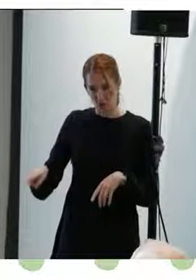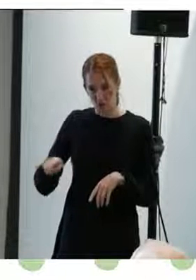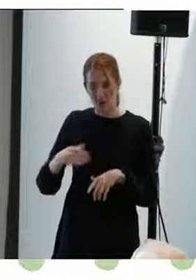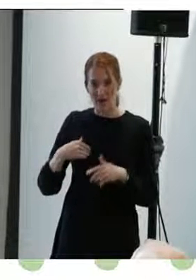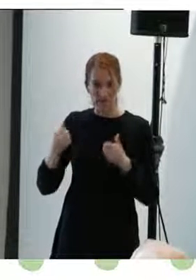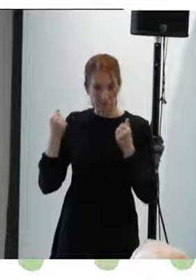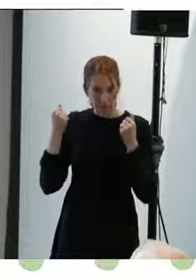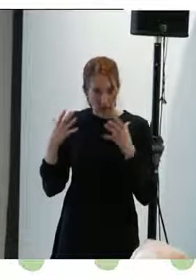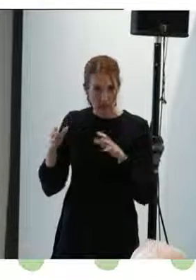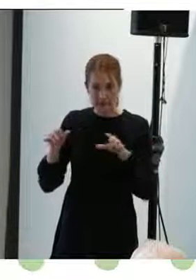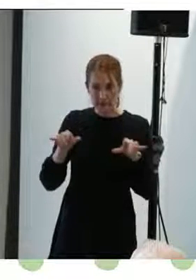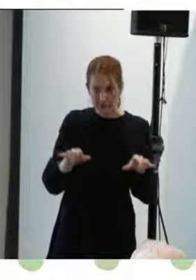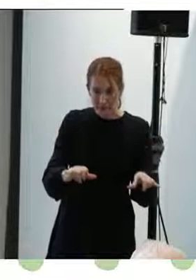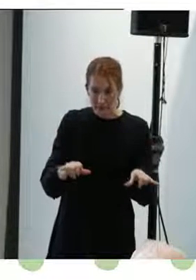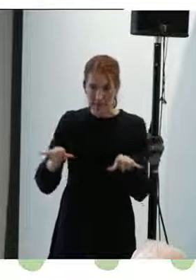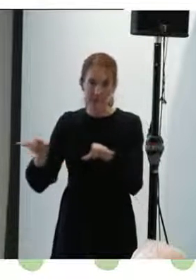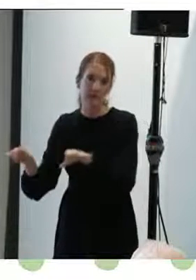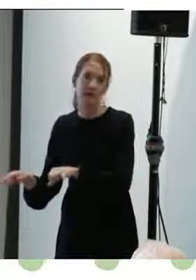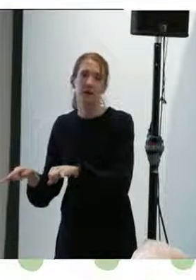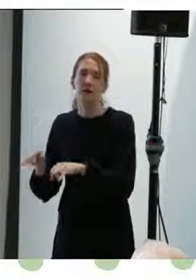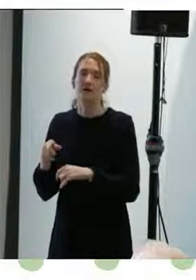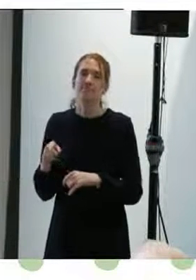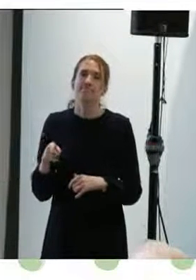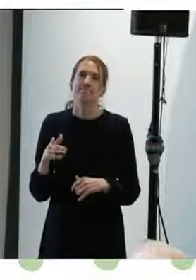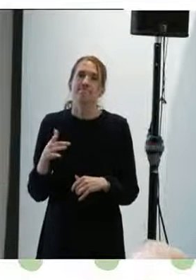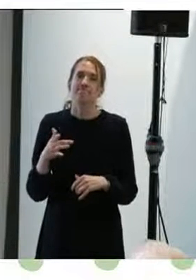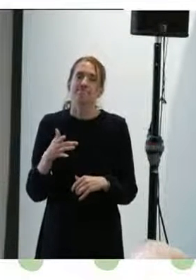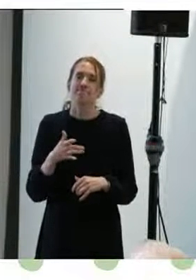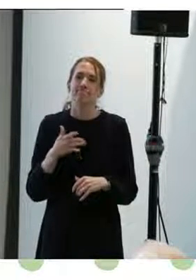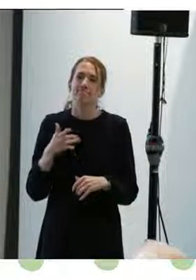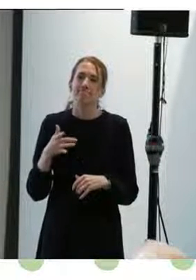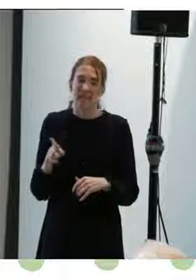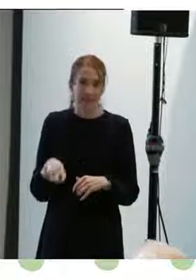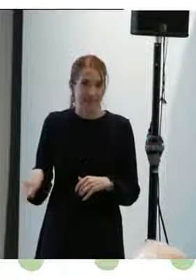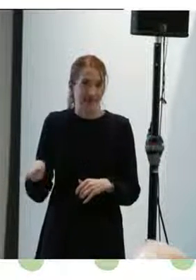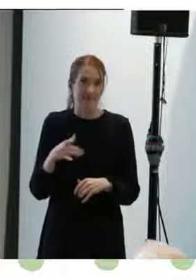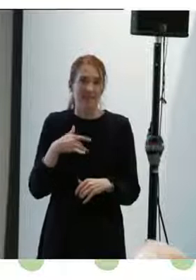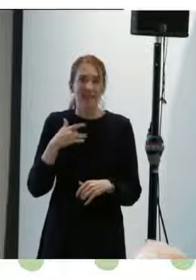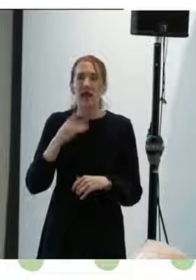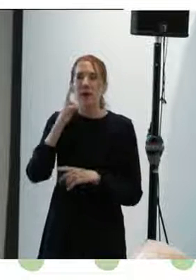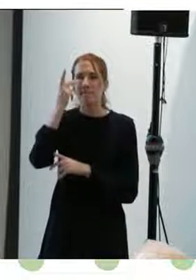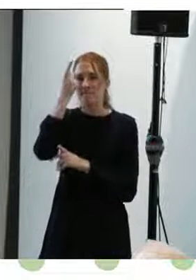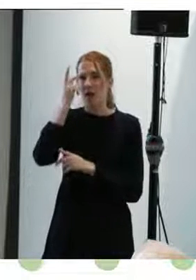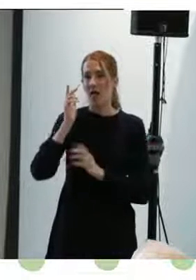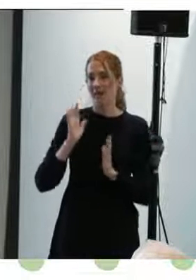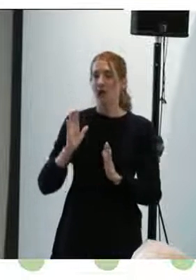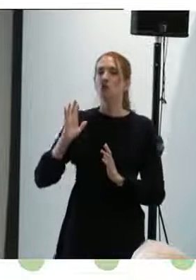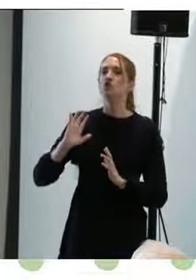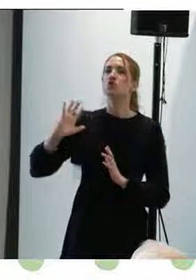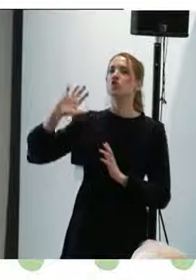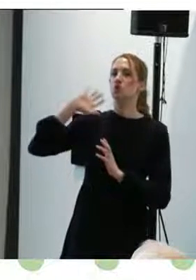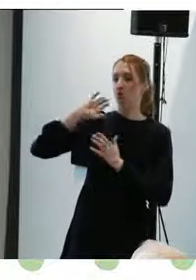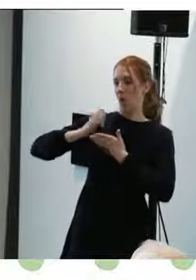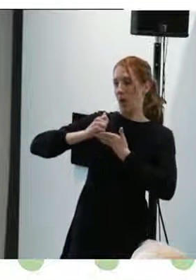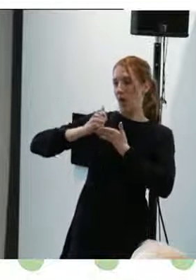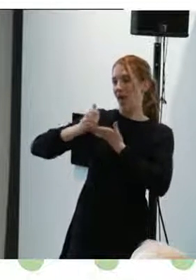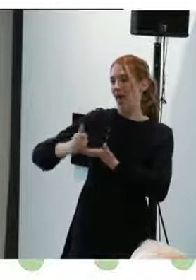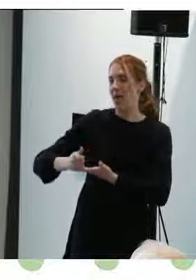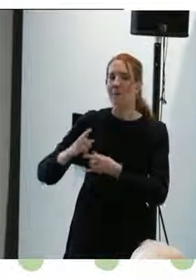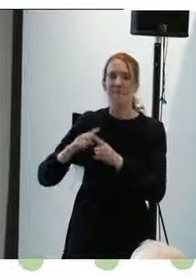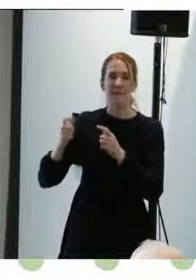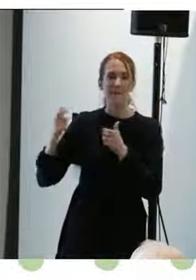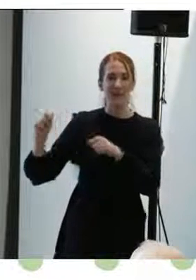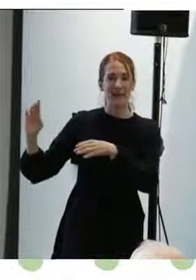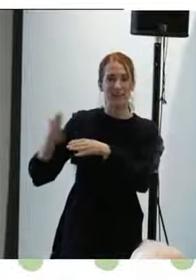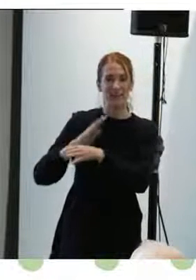this sense that politicians used to represent their interests, but that they'd been kind of corrupted by business, and